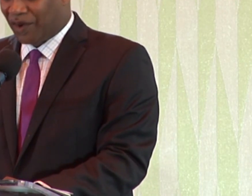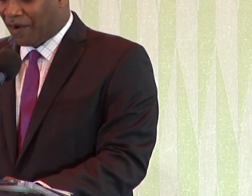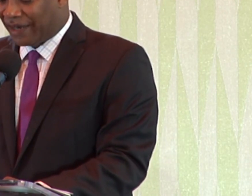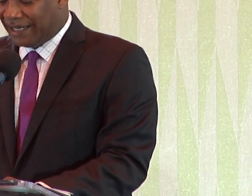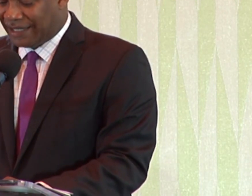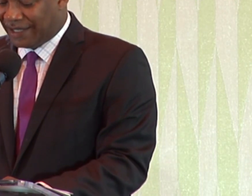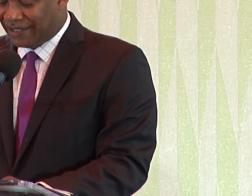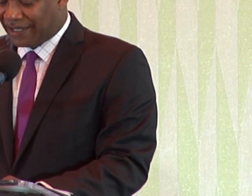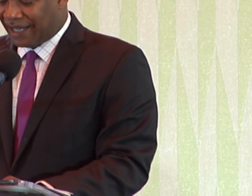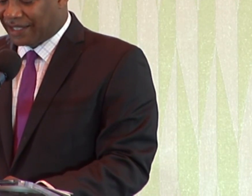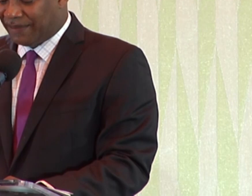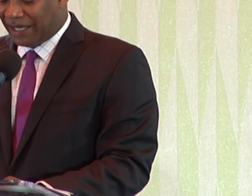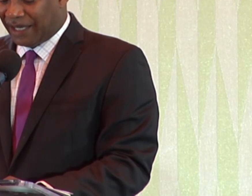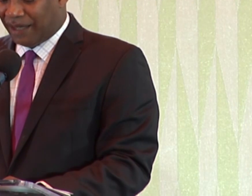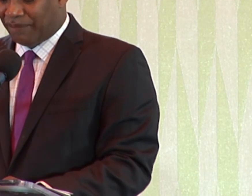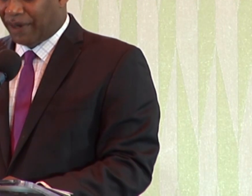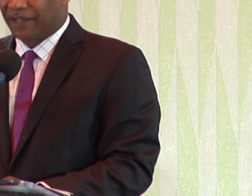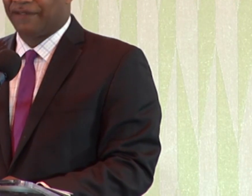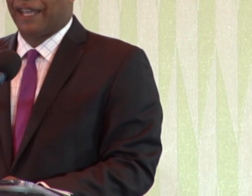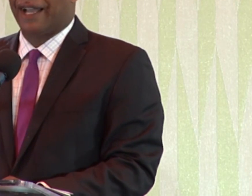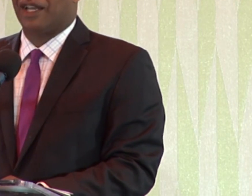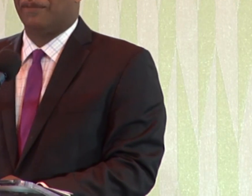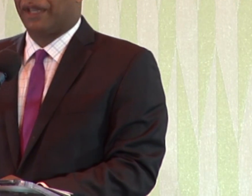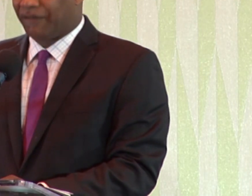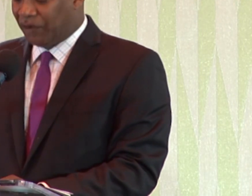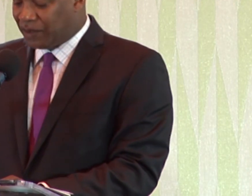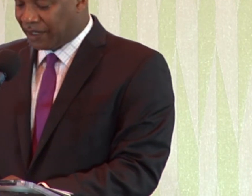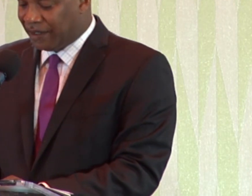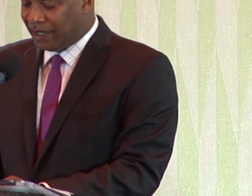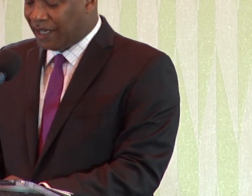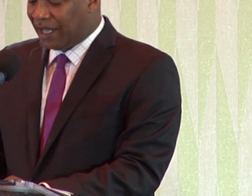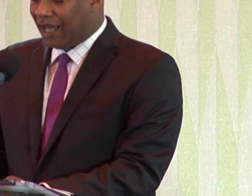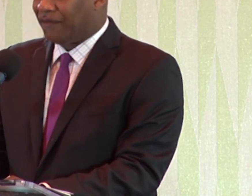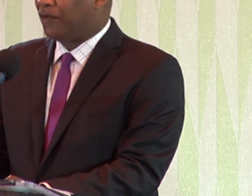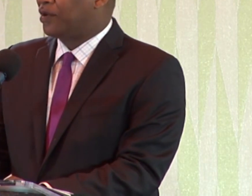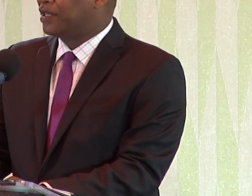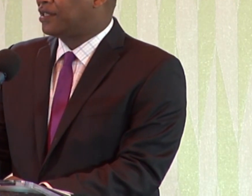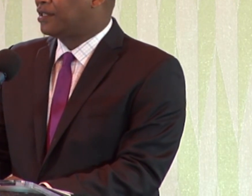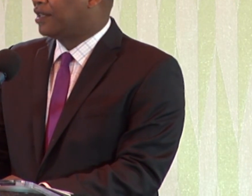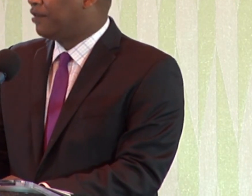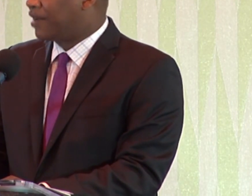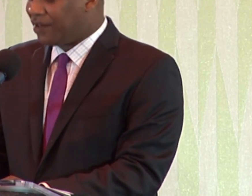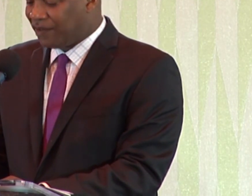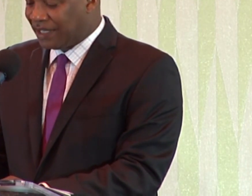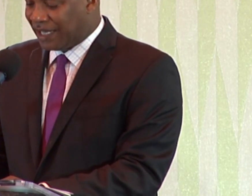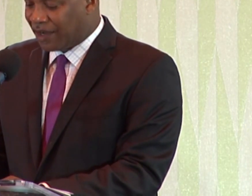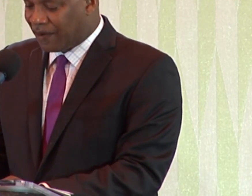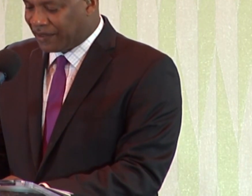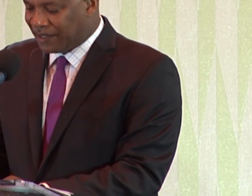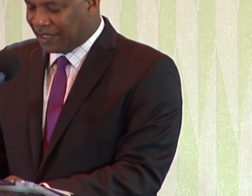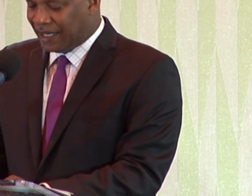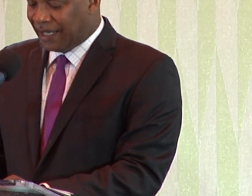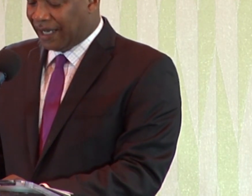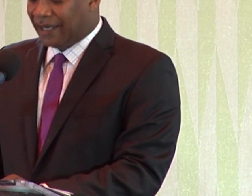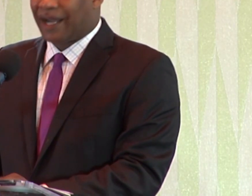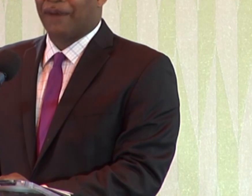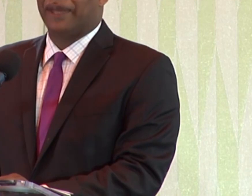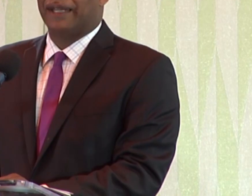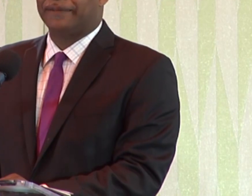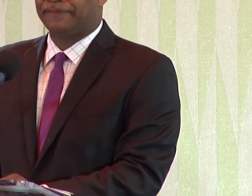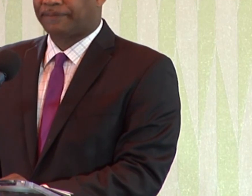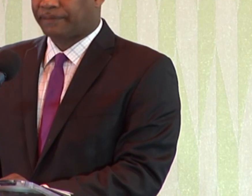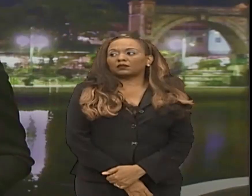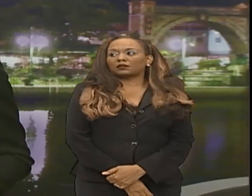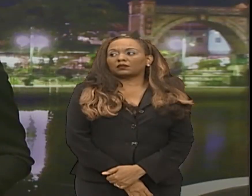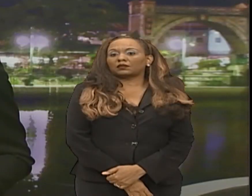you and your organizations are ultimately part of the economic future and focus of countries like ours in the